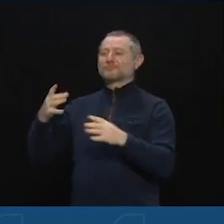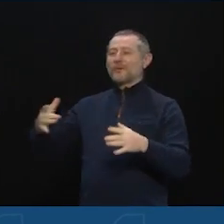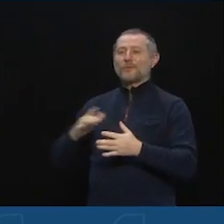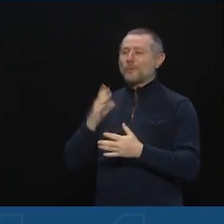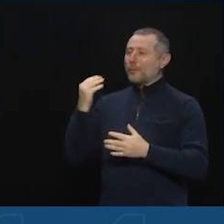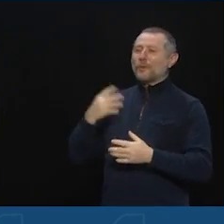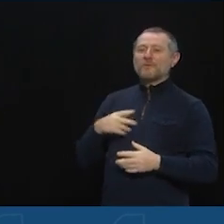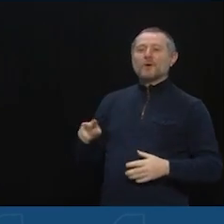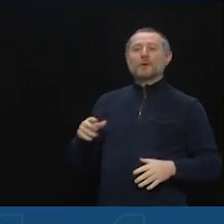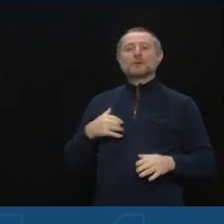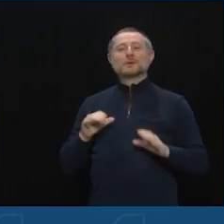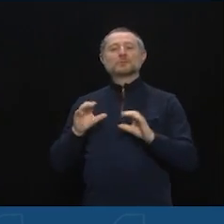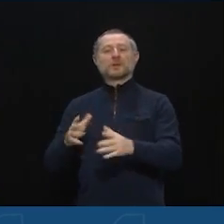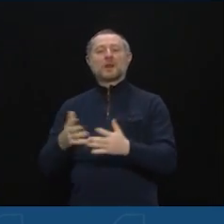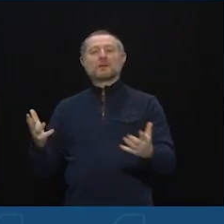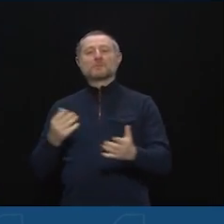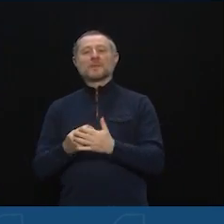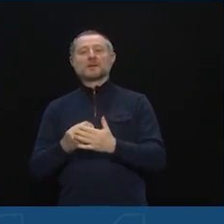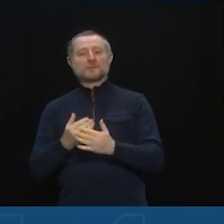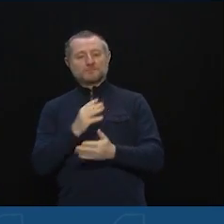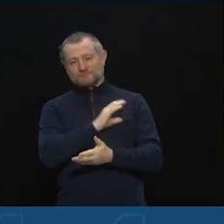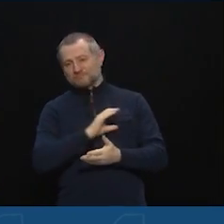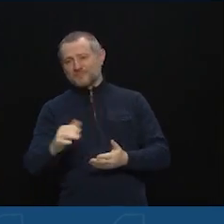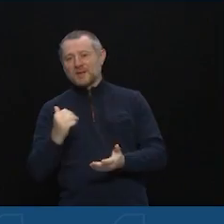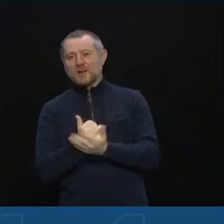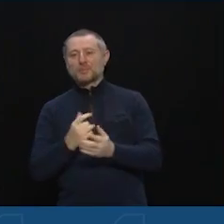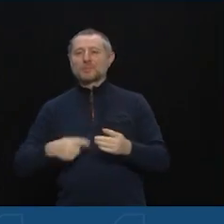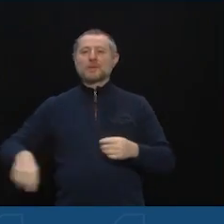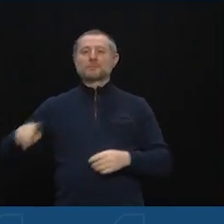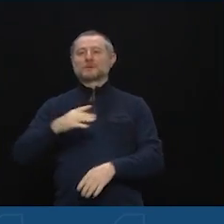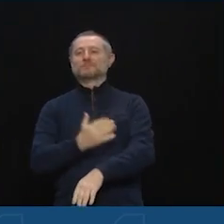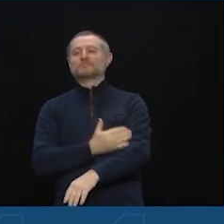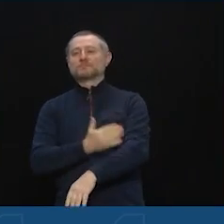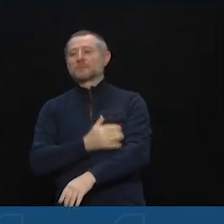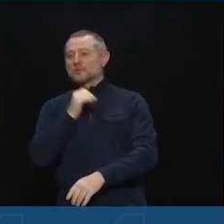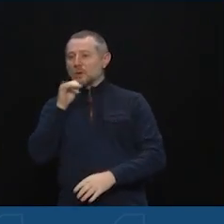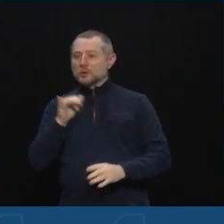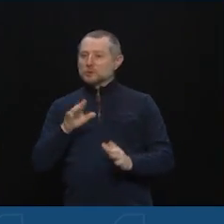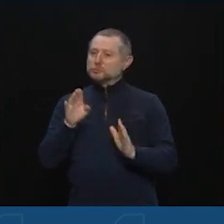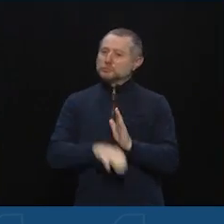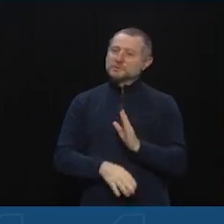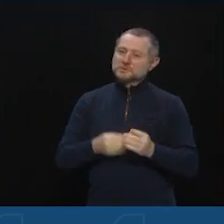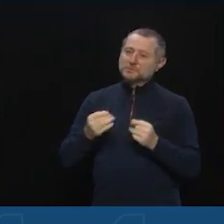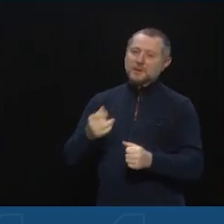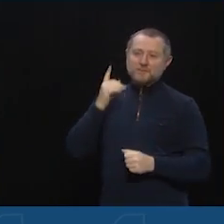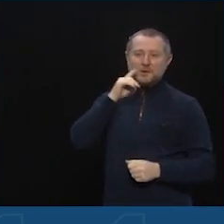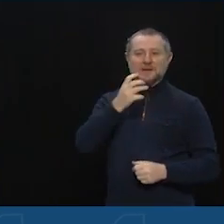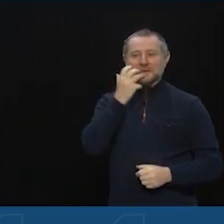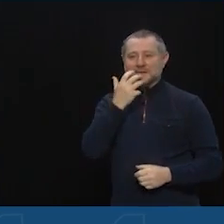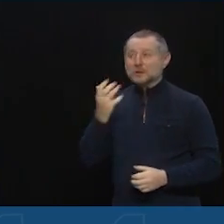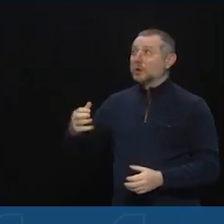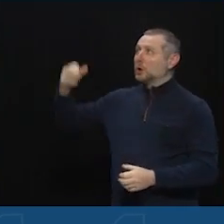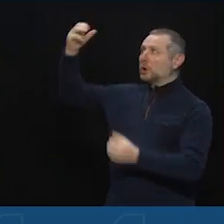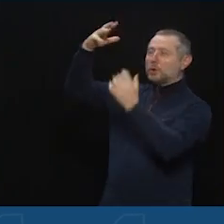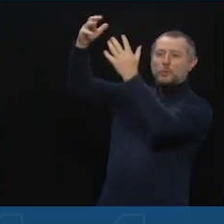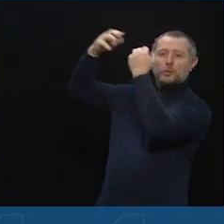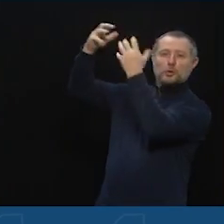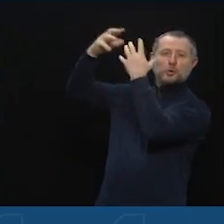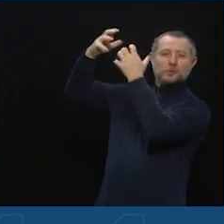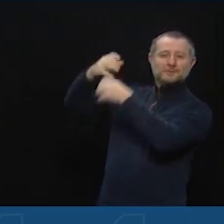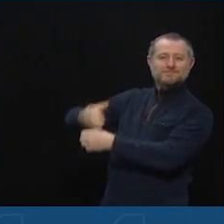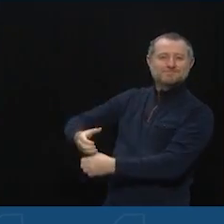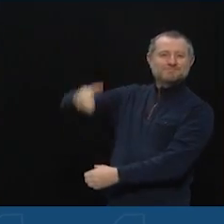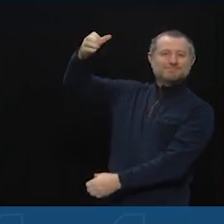in our budget as well to help them recoup those costs. I mean, it's not cheap to pay for those heaters that you have outside, or what people did